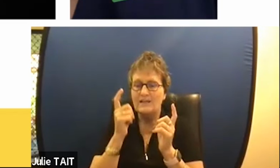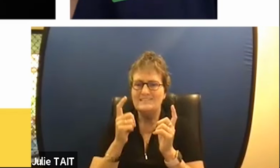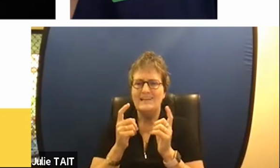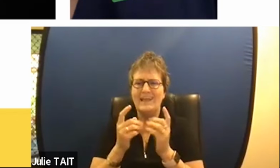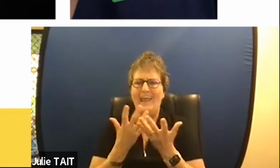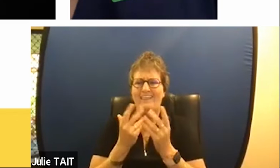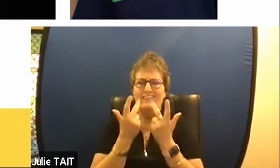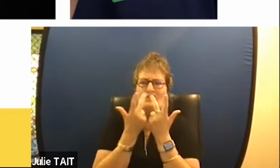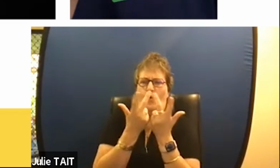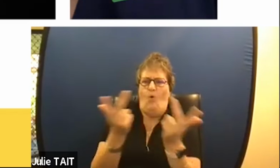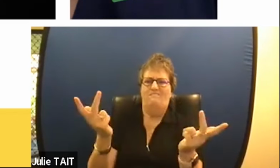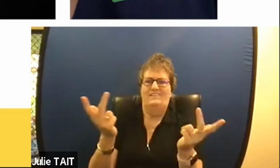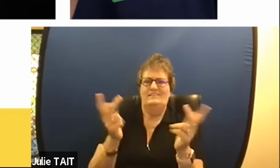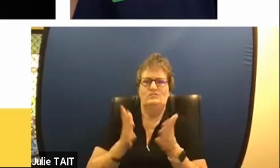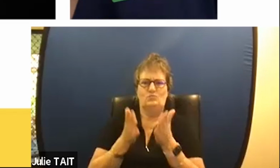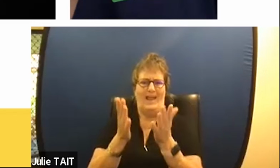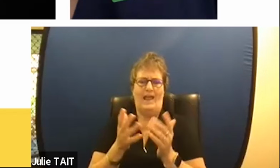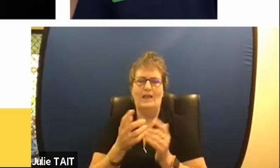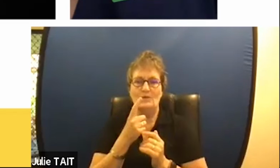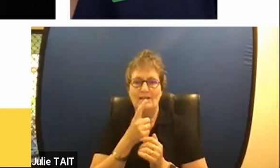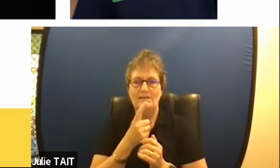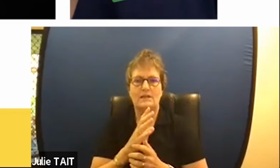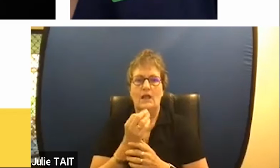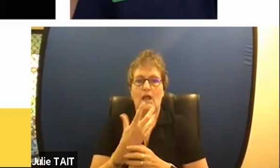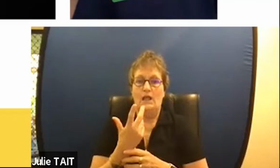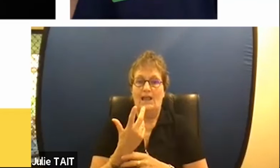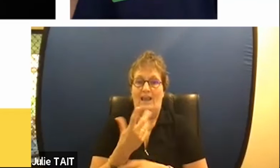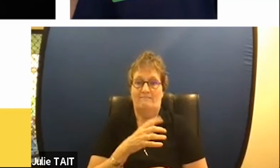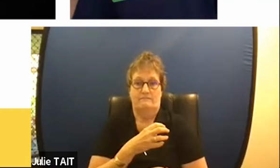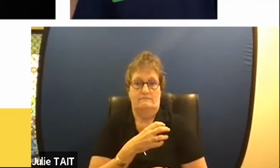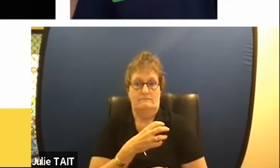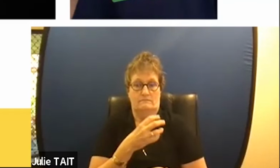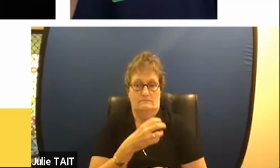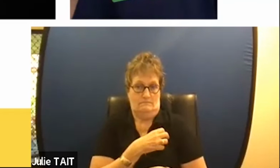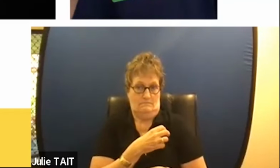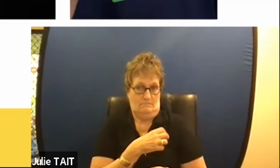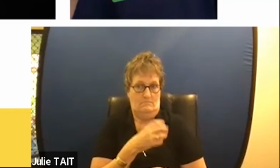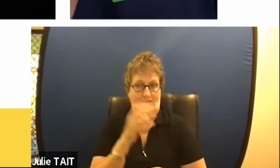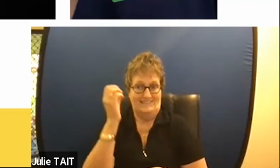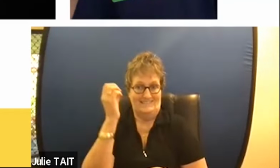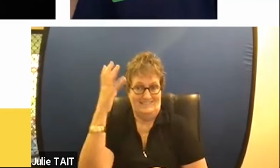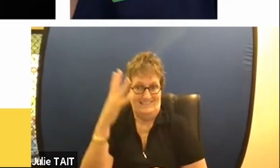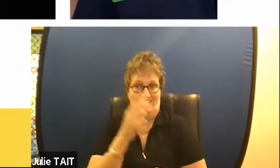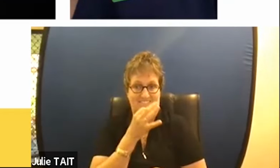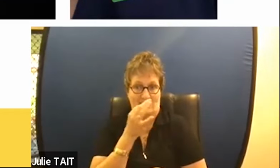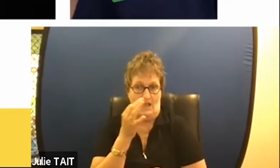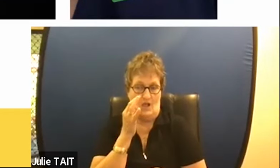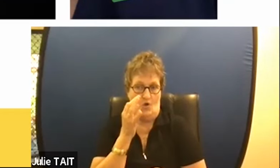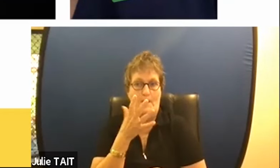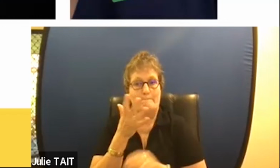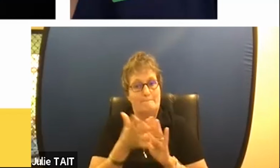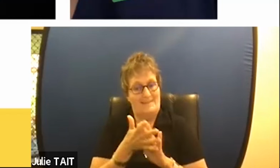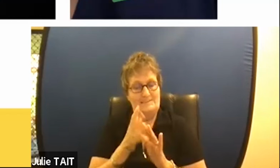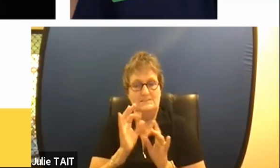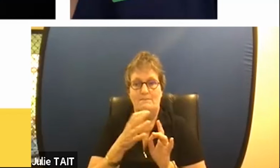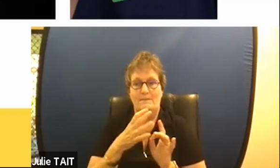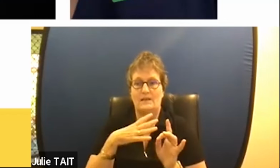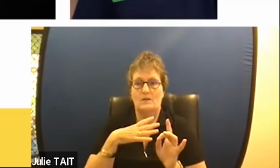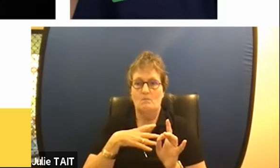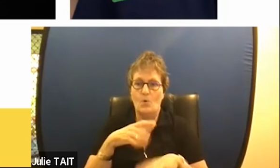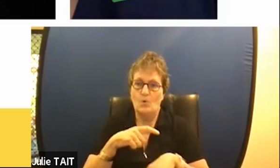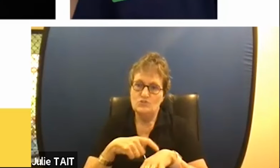in an obvious visual way, can wear the sunflower to highlight that they may need a little bit more time, a little bit more support, a little